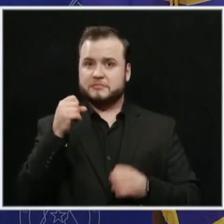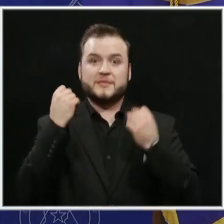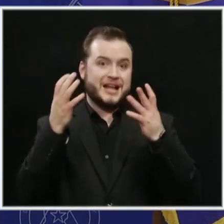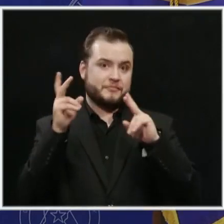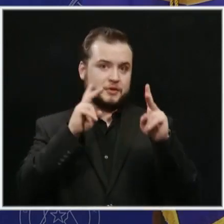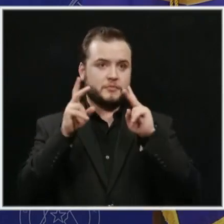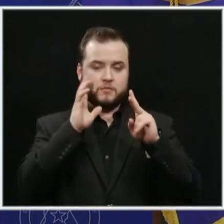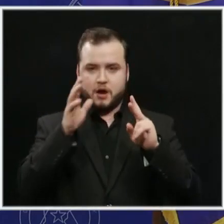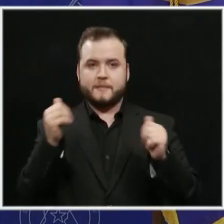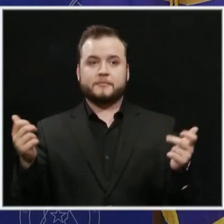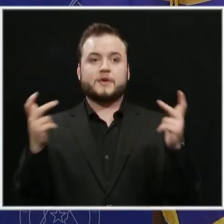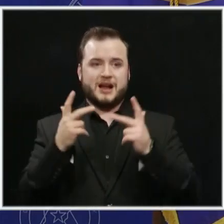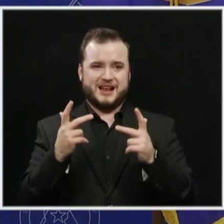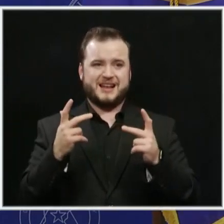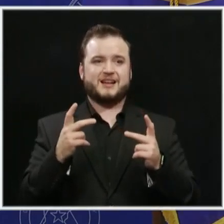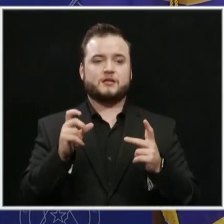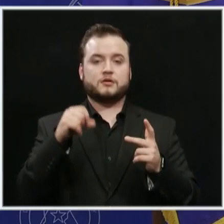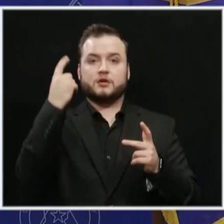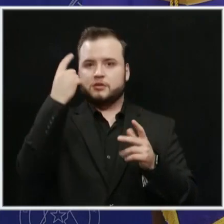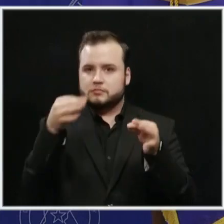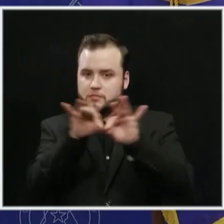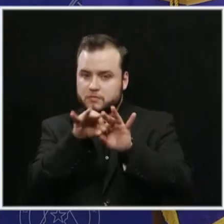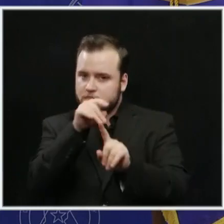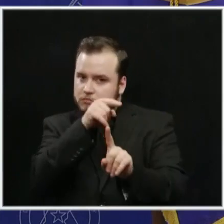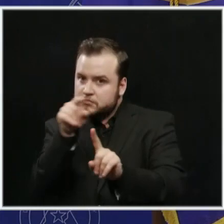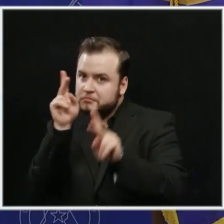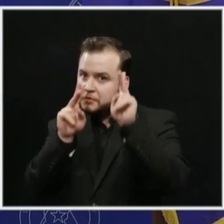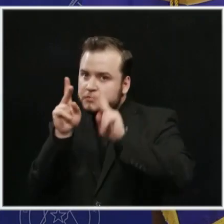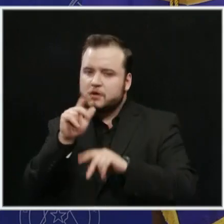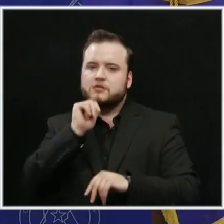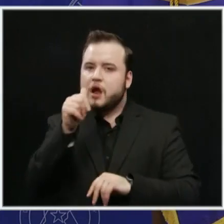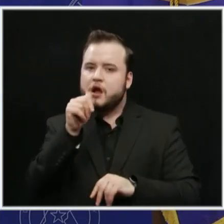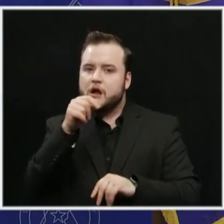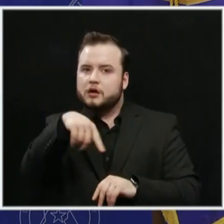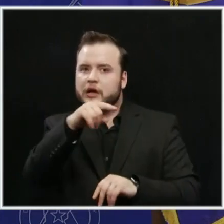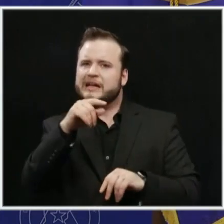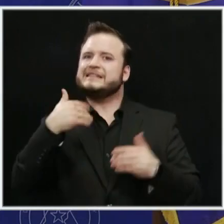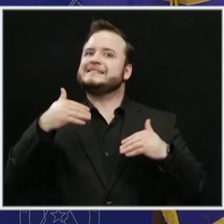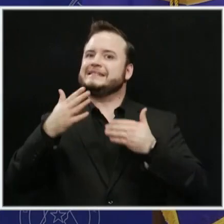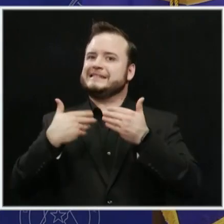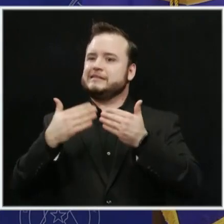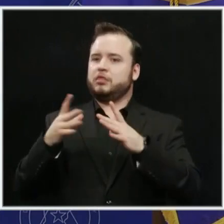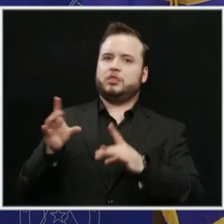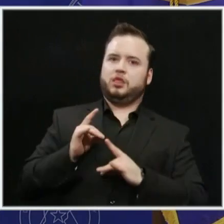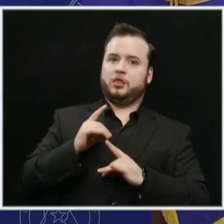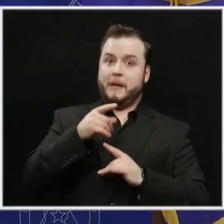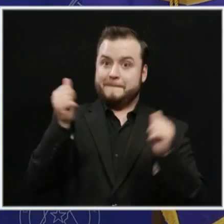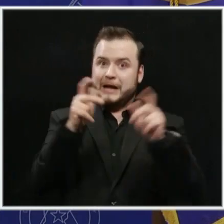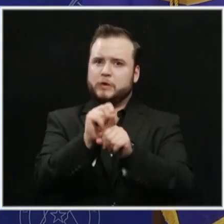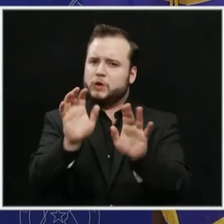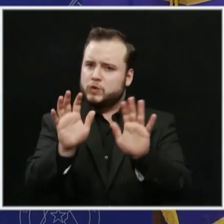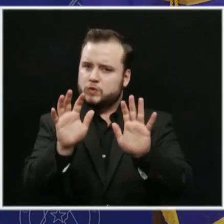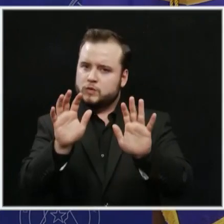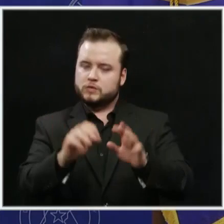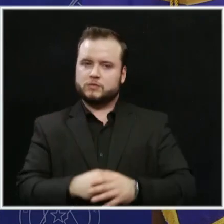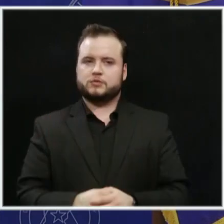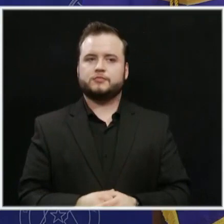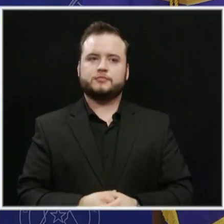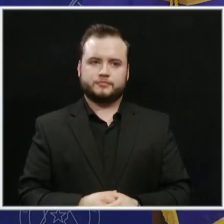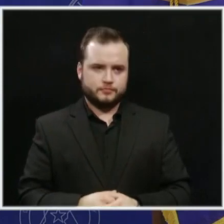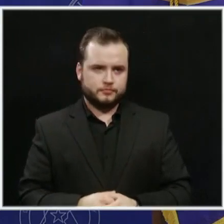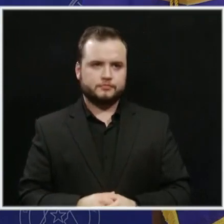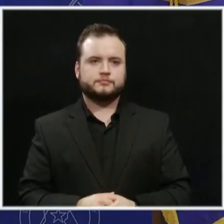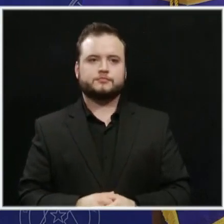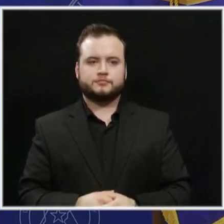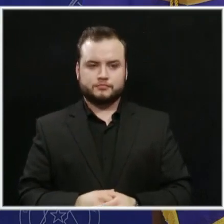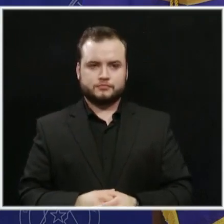at risk, being careful that as a spike comes, making sure we're getting that right. But I really do. That's what they asked of us. We